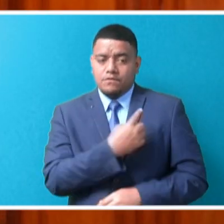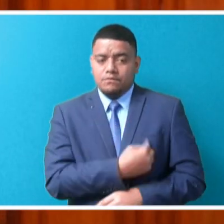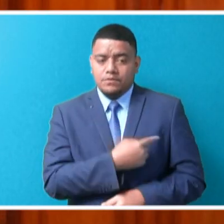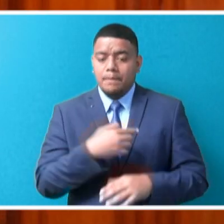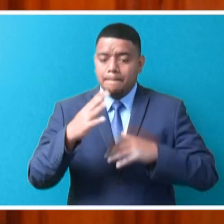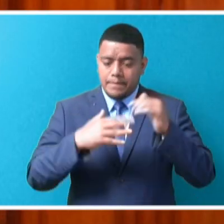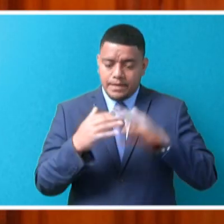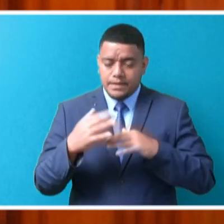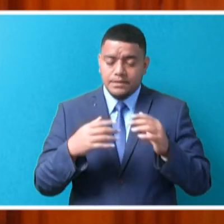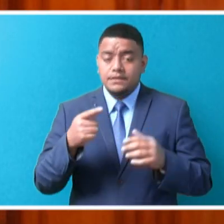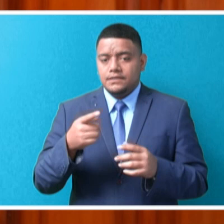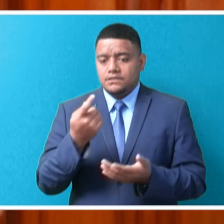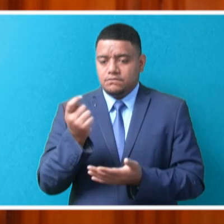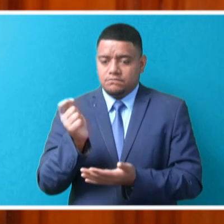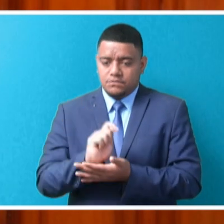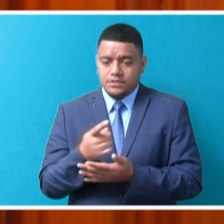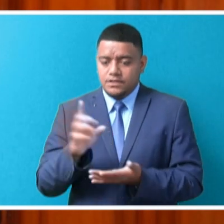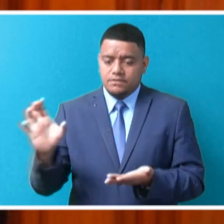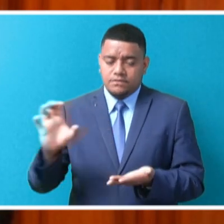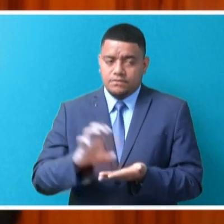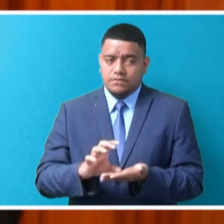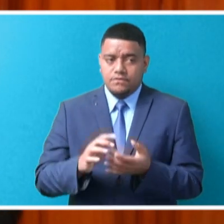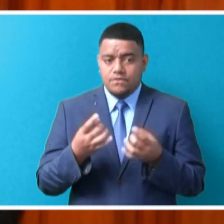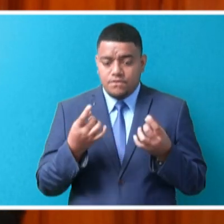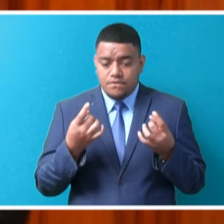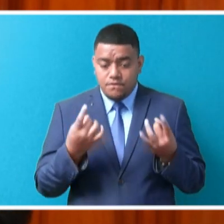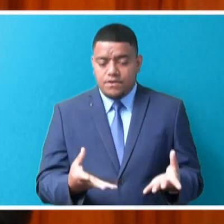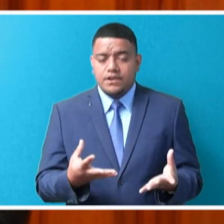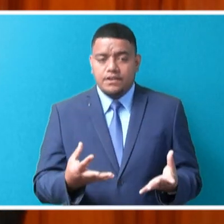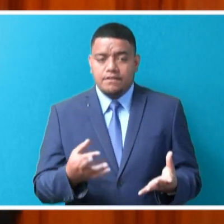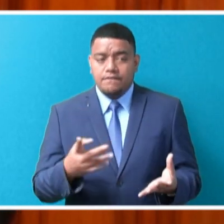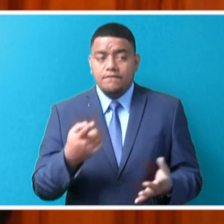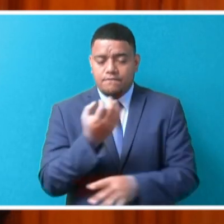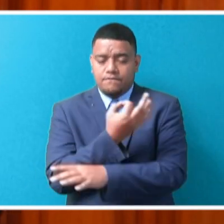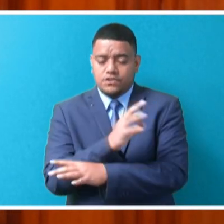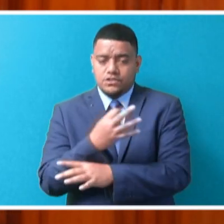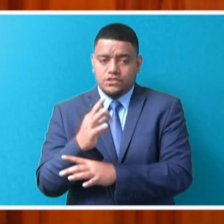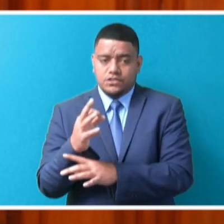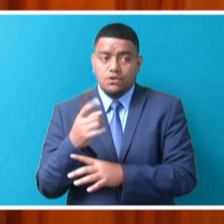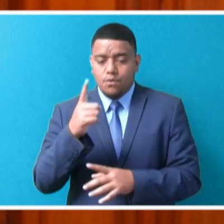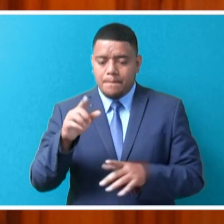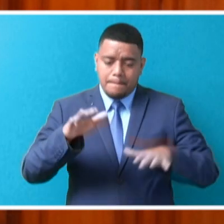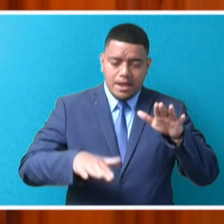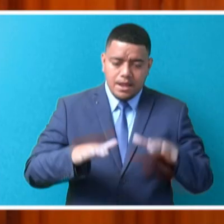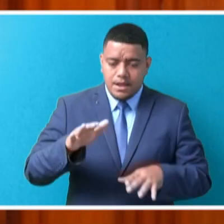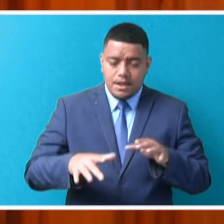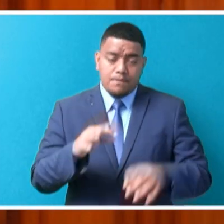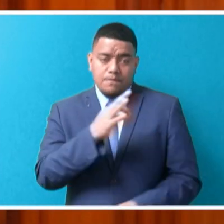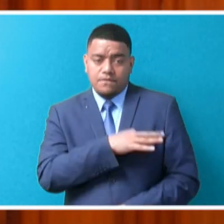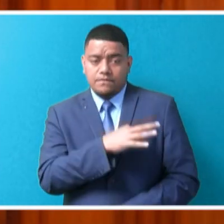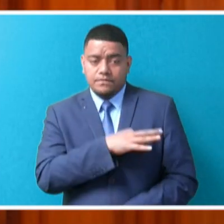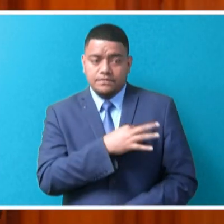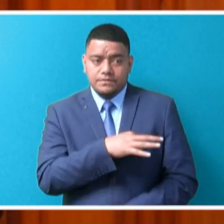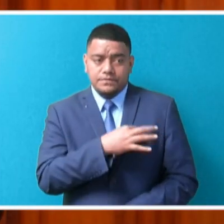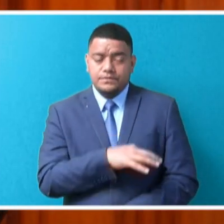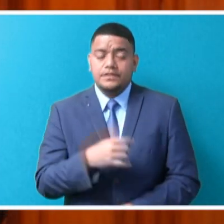modern, transparent, and investor-ready forestry sector, one that balances profitability with